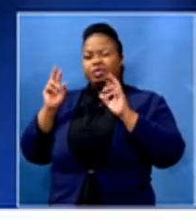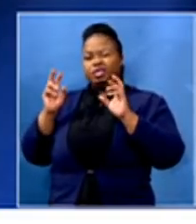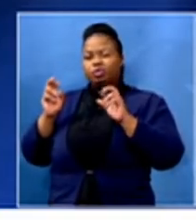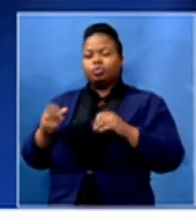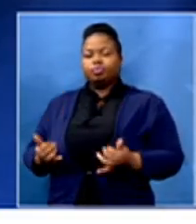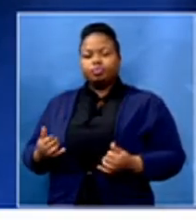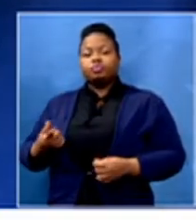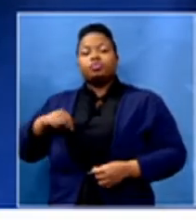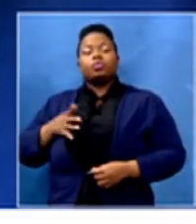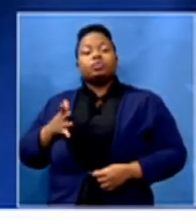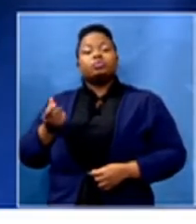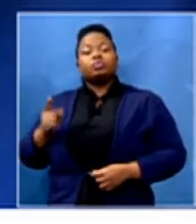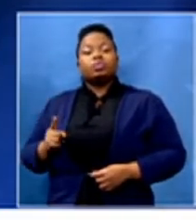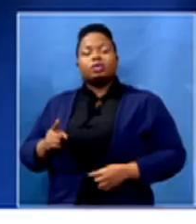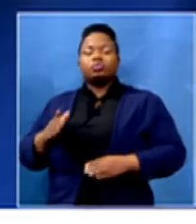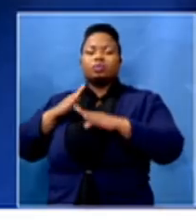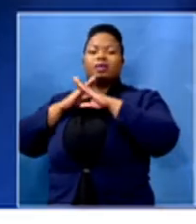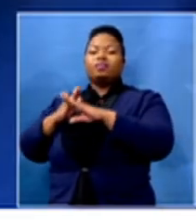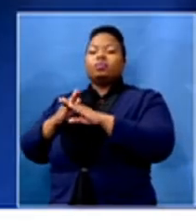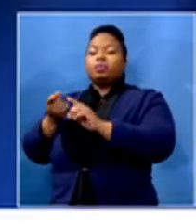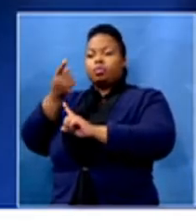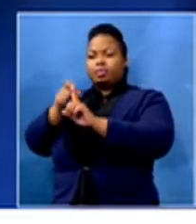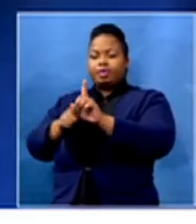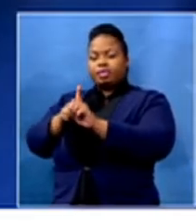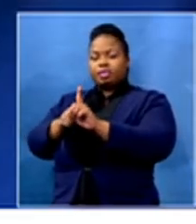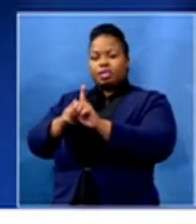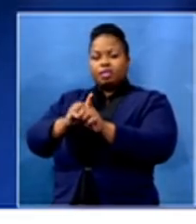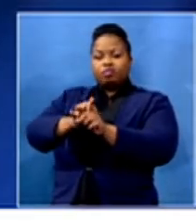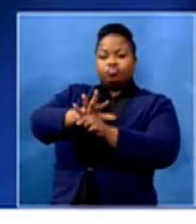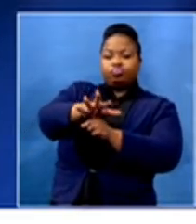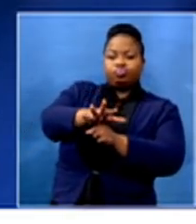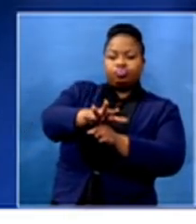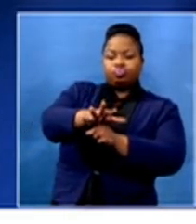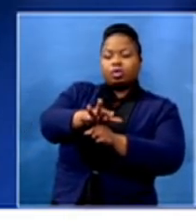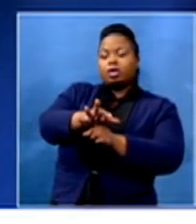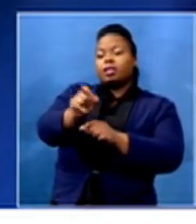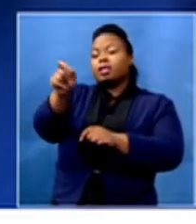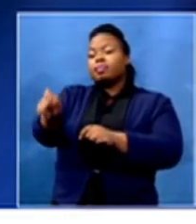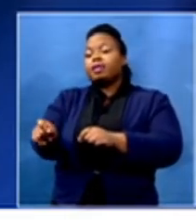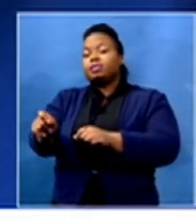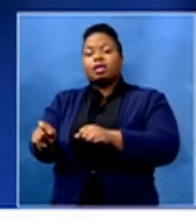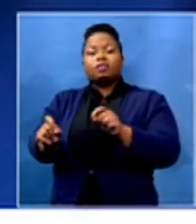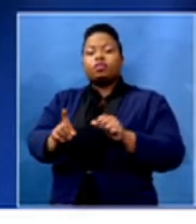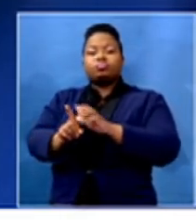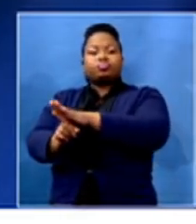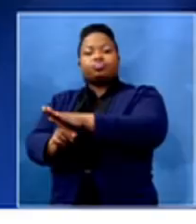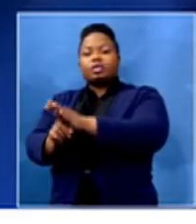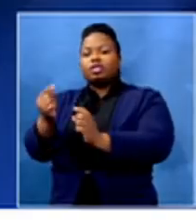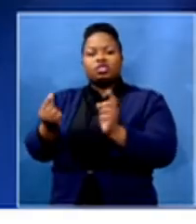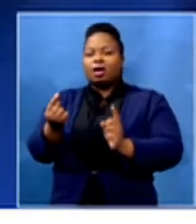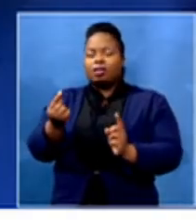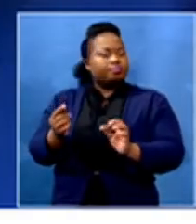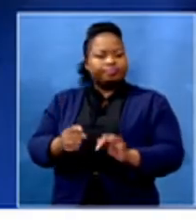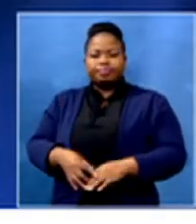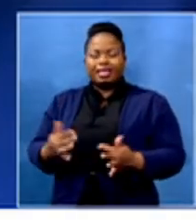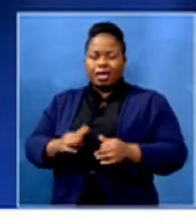avoid a situation where one person who's got the infection can spread it to the next person. We now understand that a bit better. So it's not